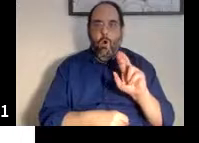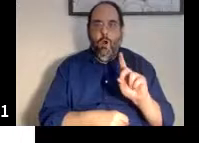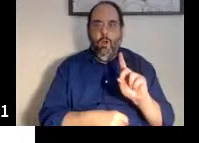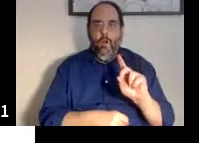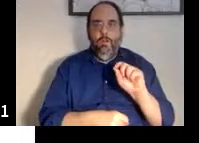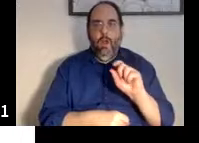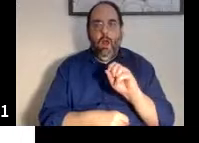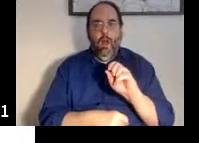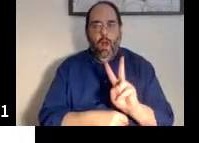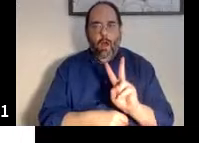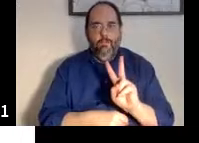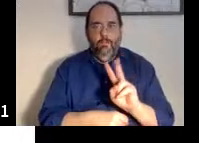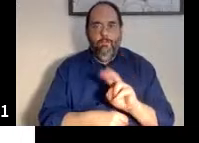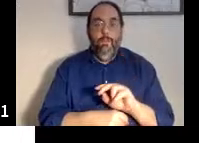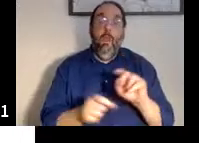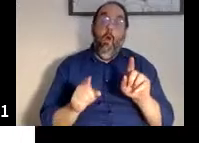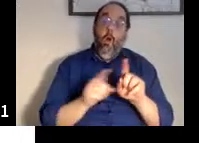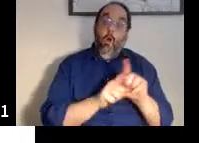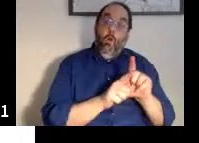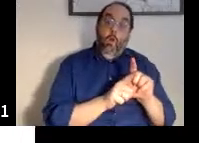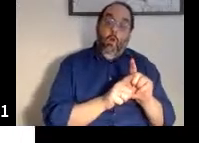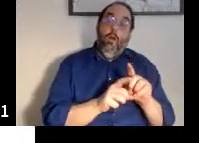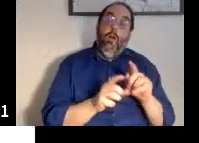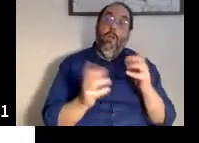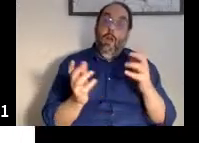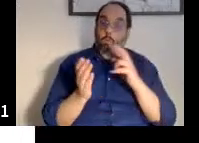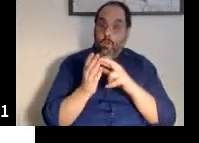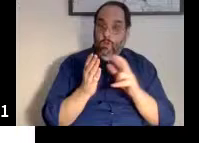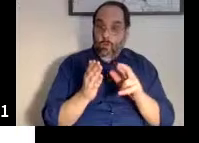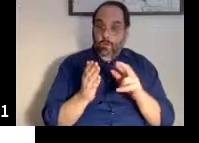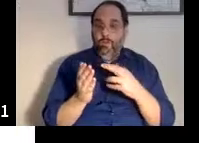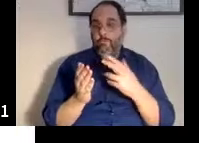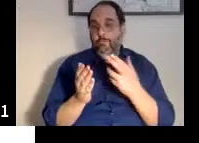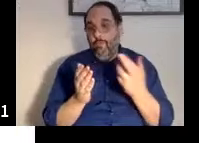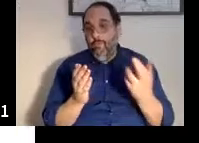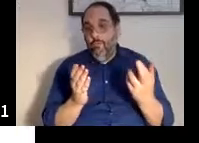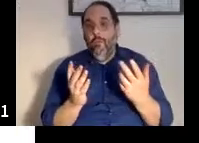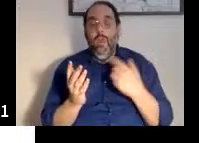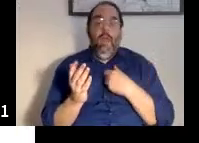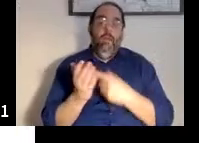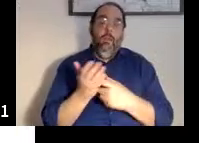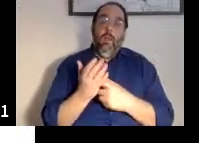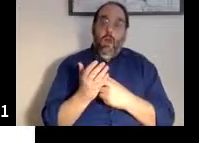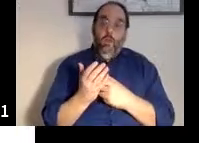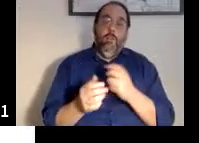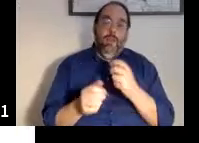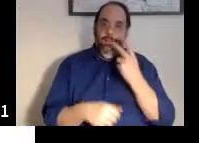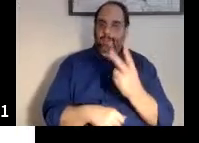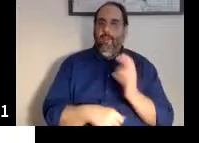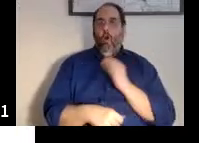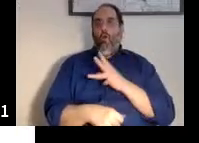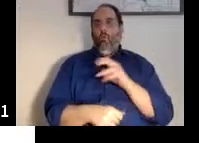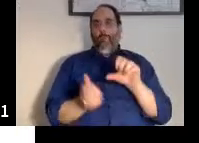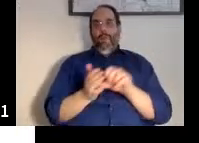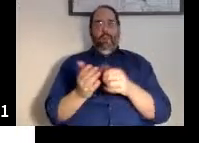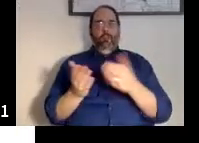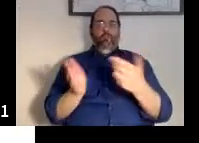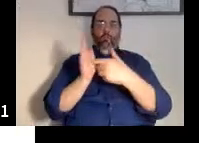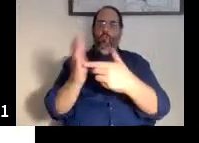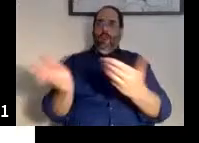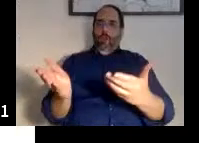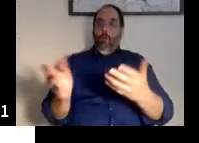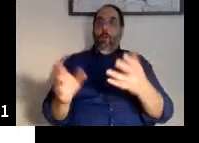access-board.gov. Additionally, a lot of the resources that I talked to you about are available at the Access Board's website,